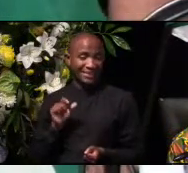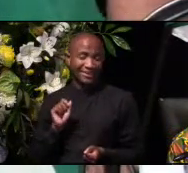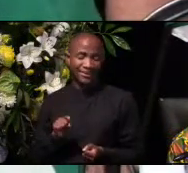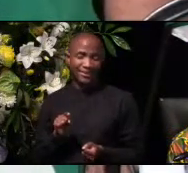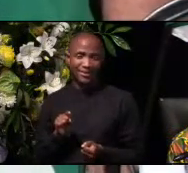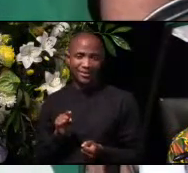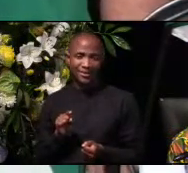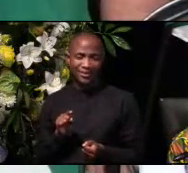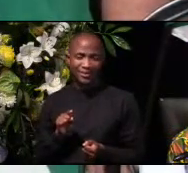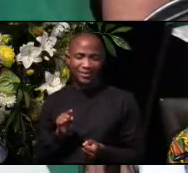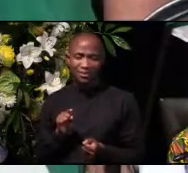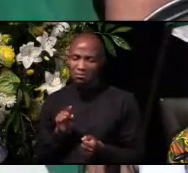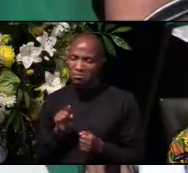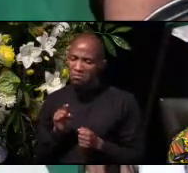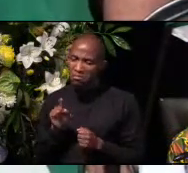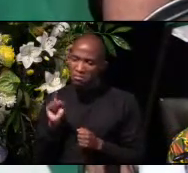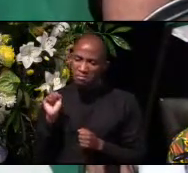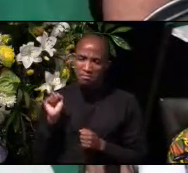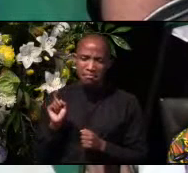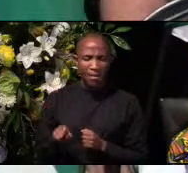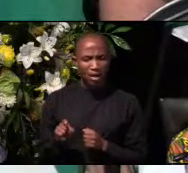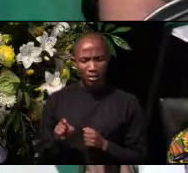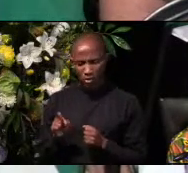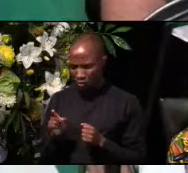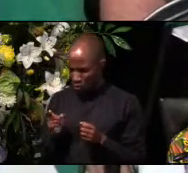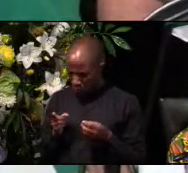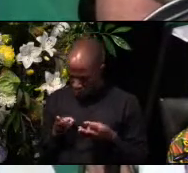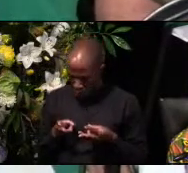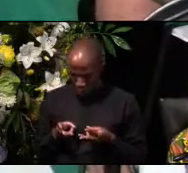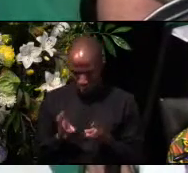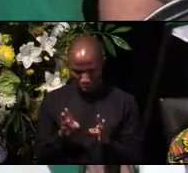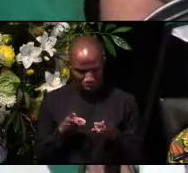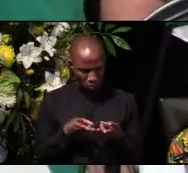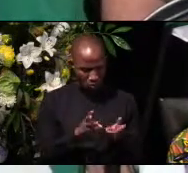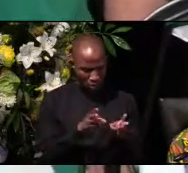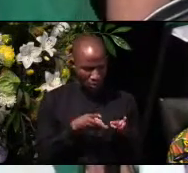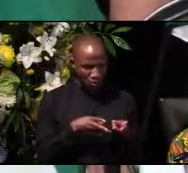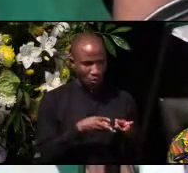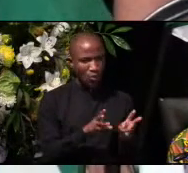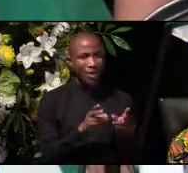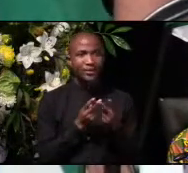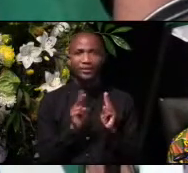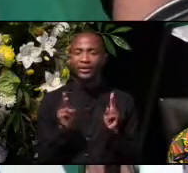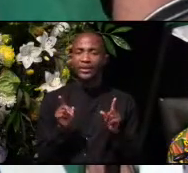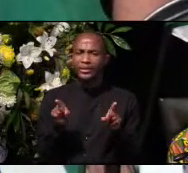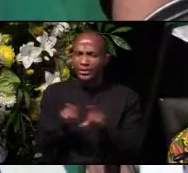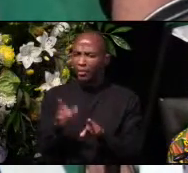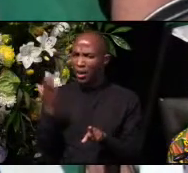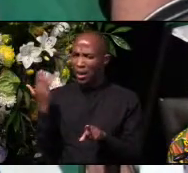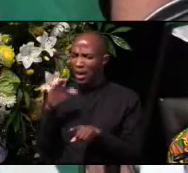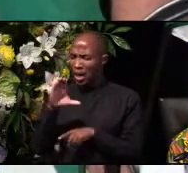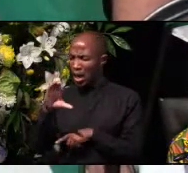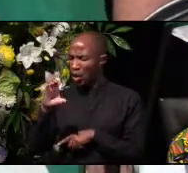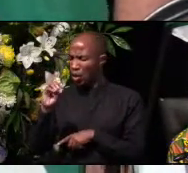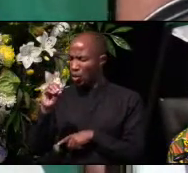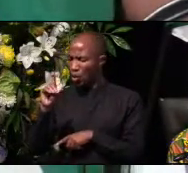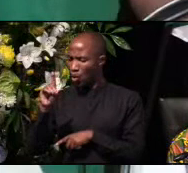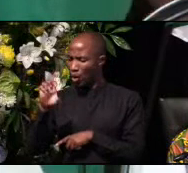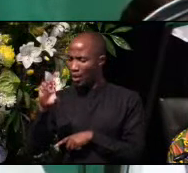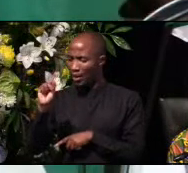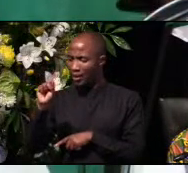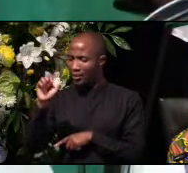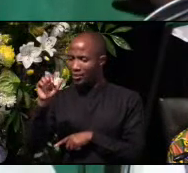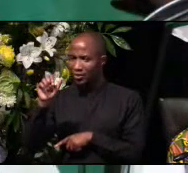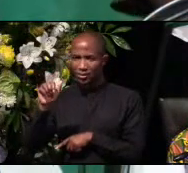should in many ways Mira what happened when we had codessa but before